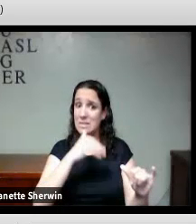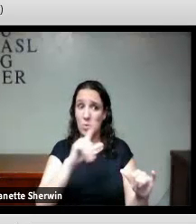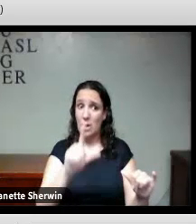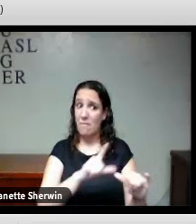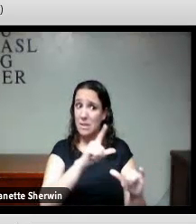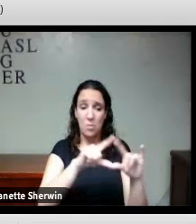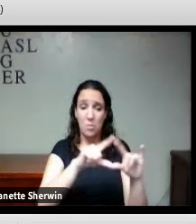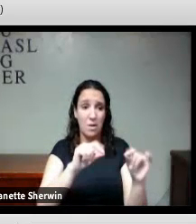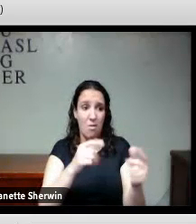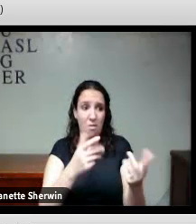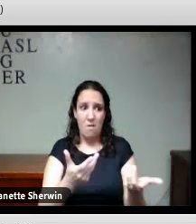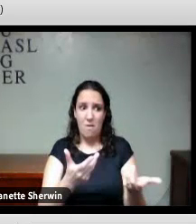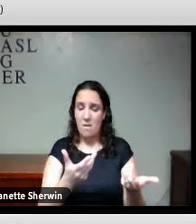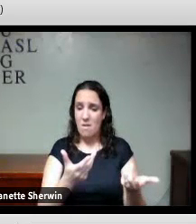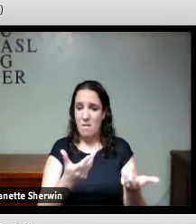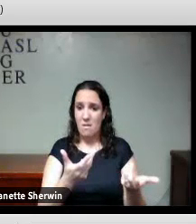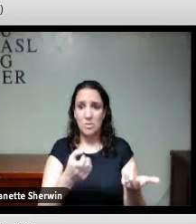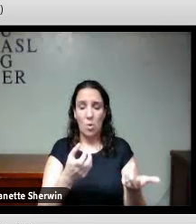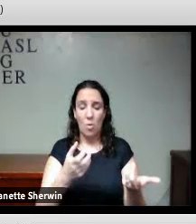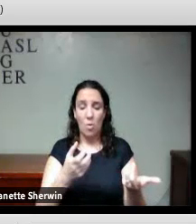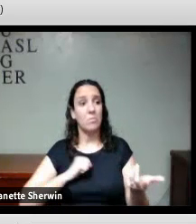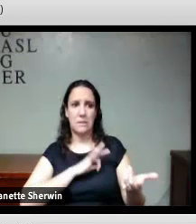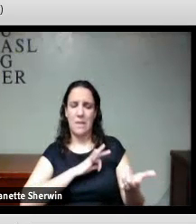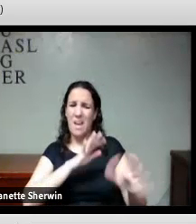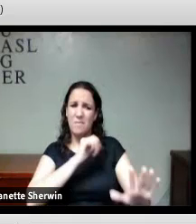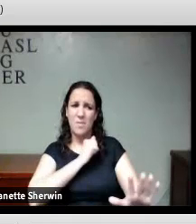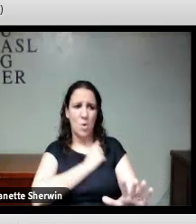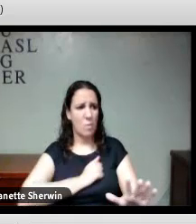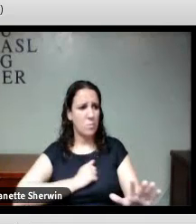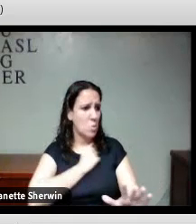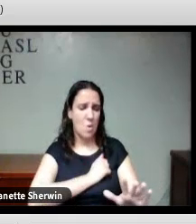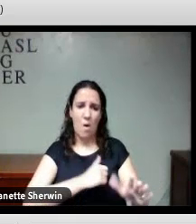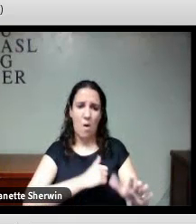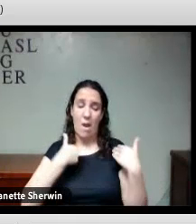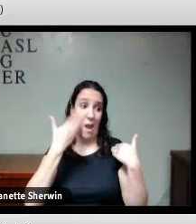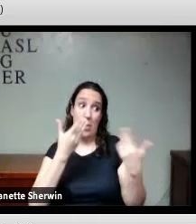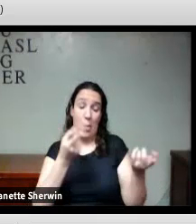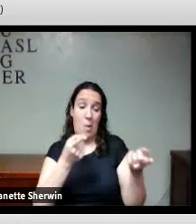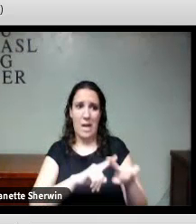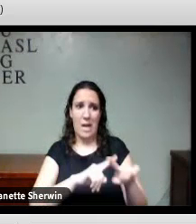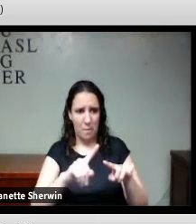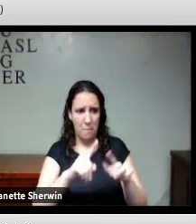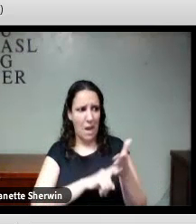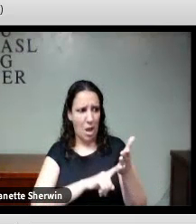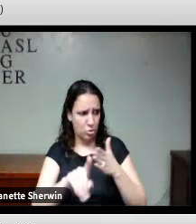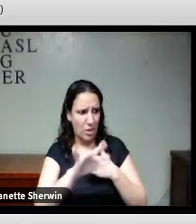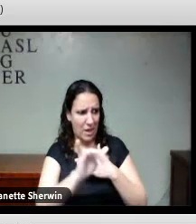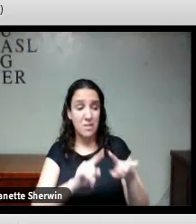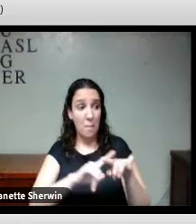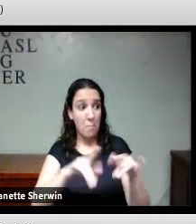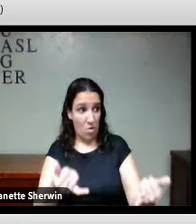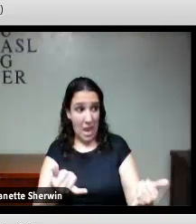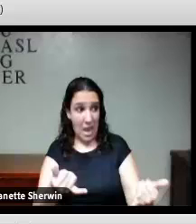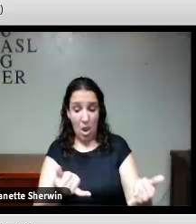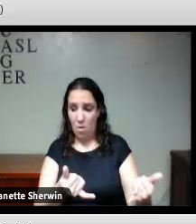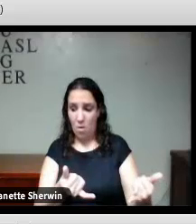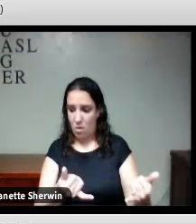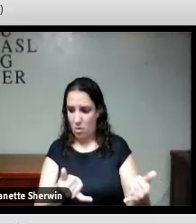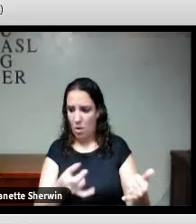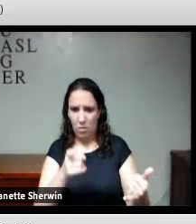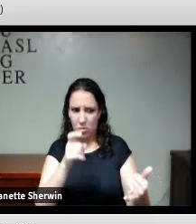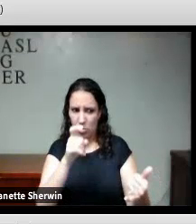card. So this staff member, of course, apologized. I'm so sorry. I don't know how that happened. I'll check into that for you. But in the meantime, we need to get that